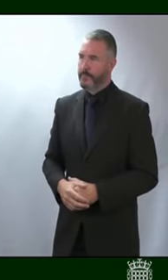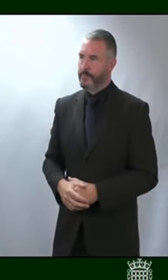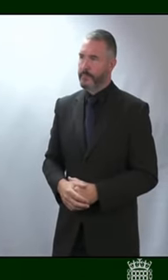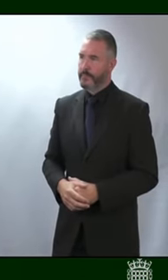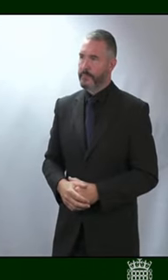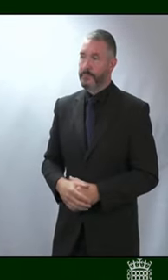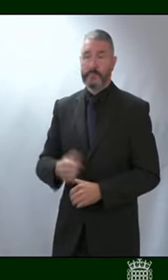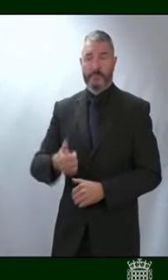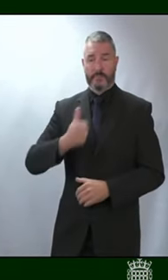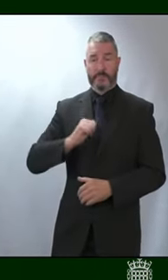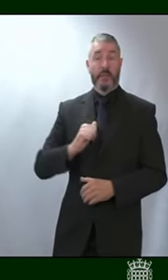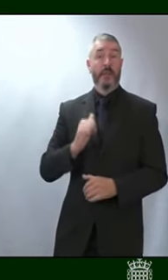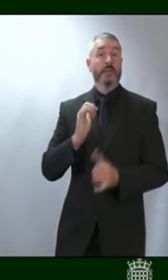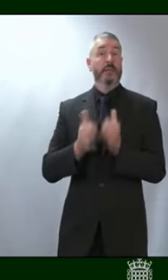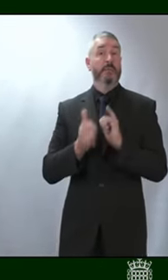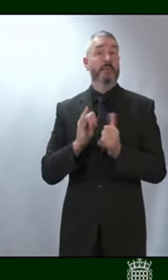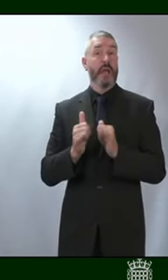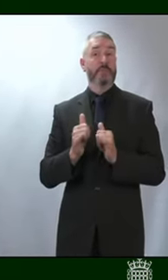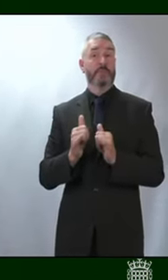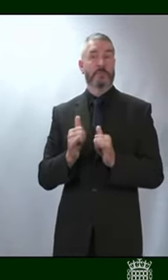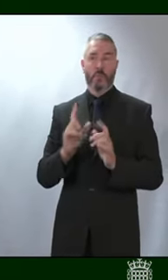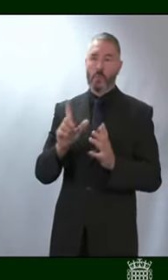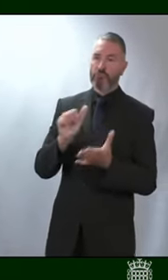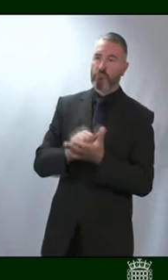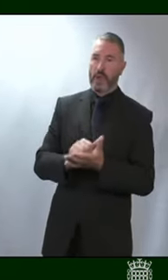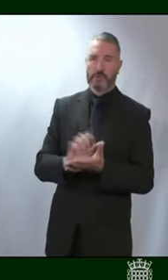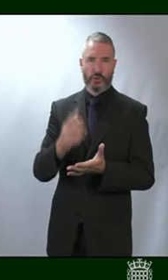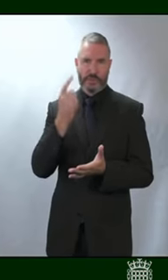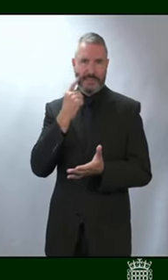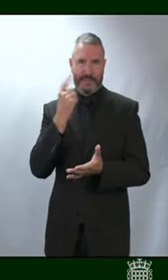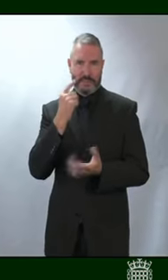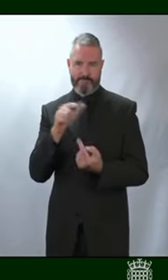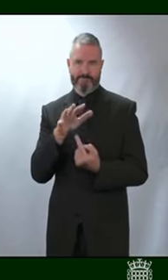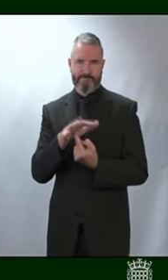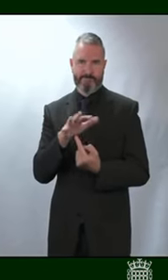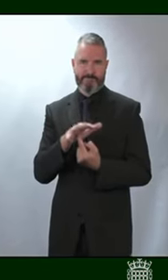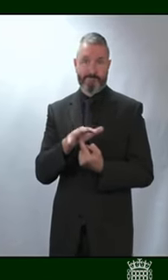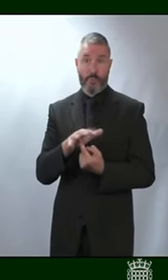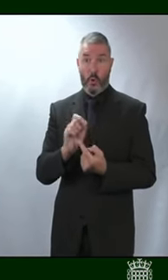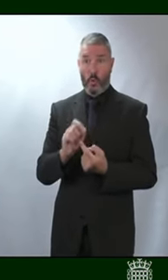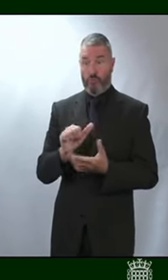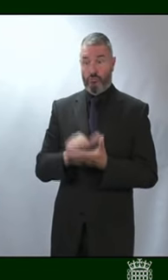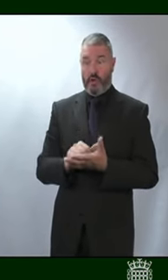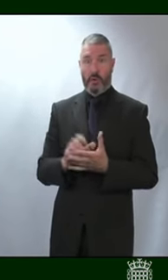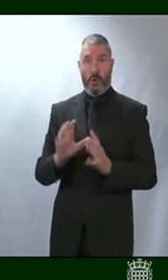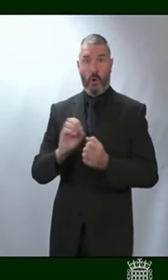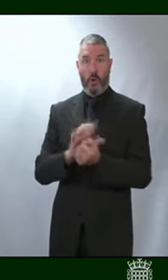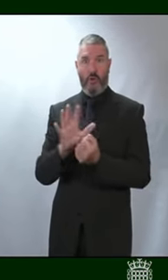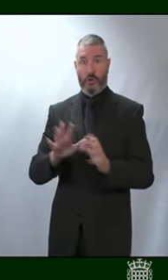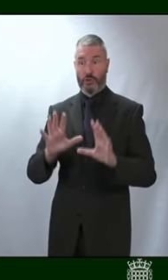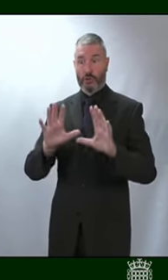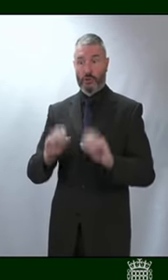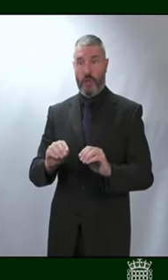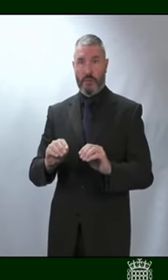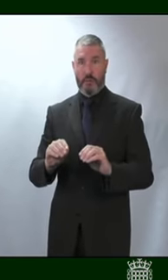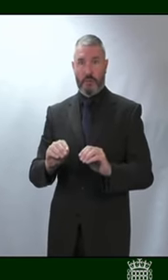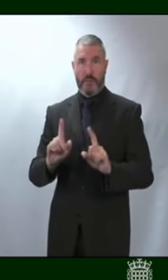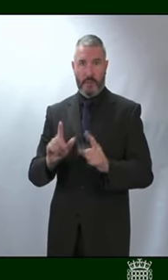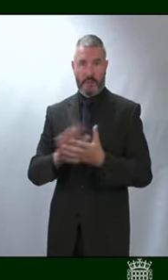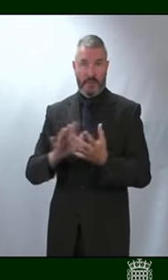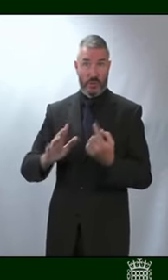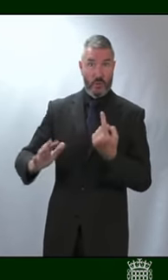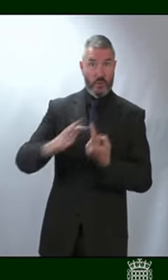doing the right thing isn't easy, but in this case it is essential. It's clear that doing the right thing to stop the spread of COVID-19 is going to have a social,